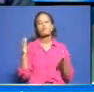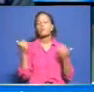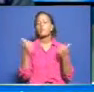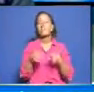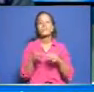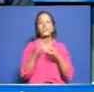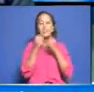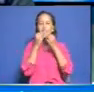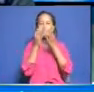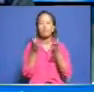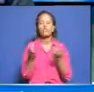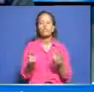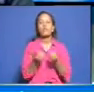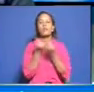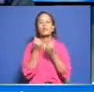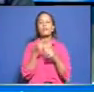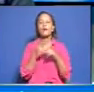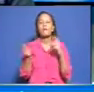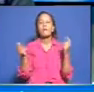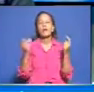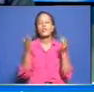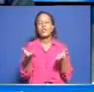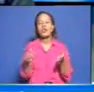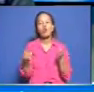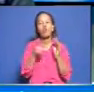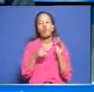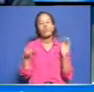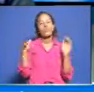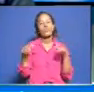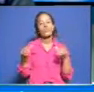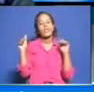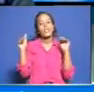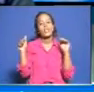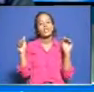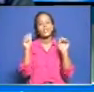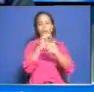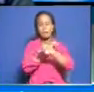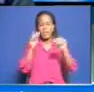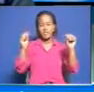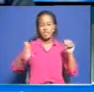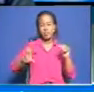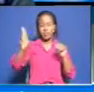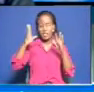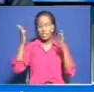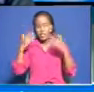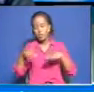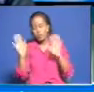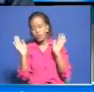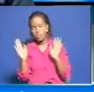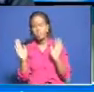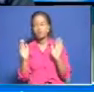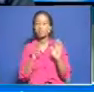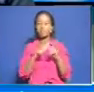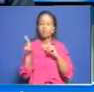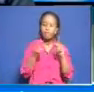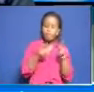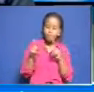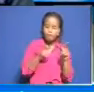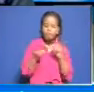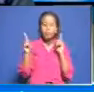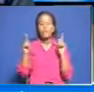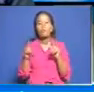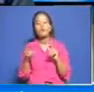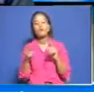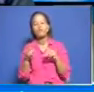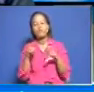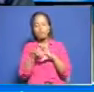other thing that comes up. But for now, we are waiting the president to just finish that particular tour of the officers' mess